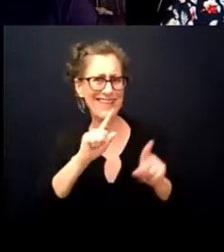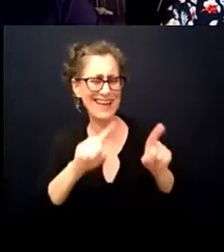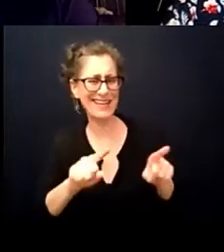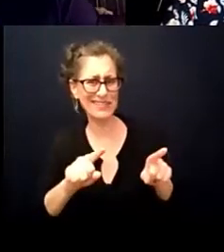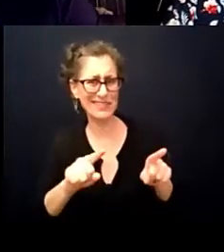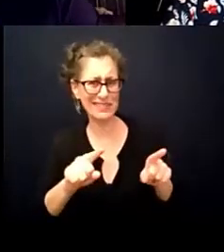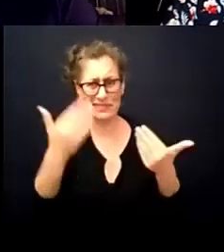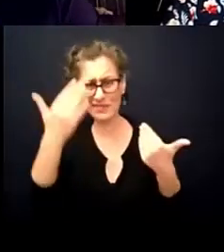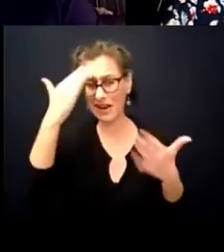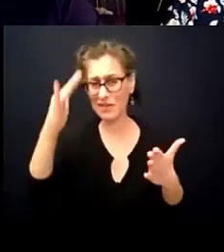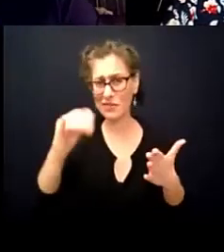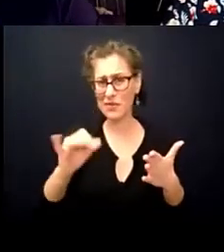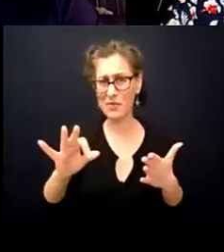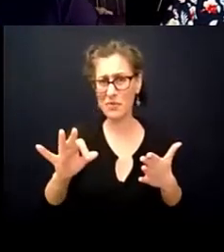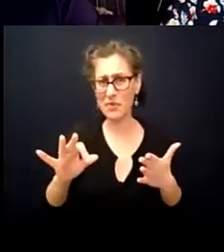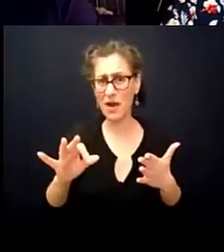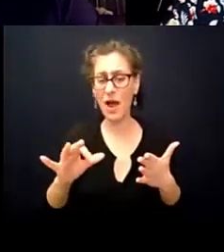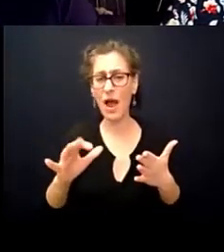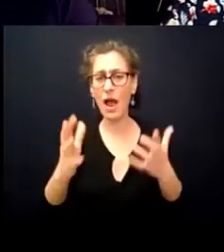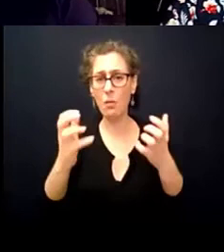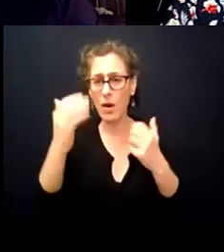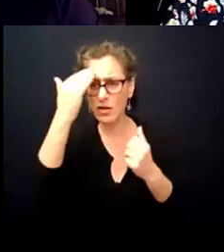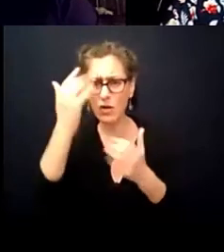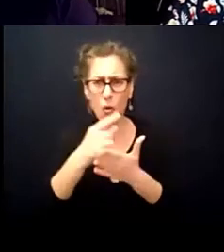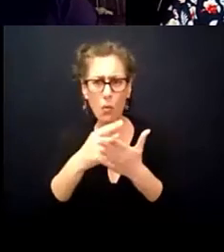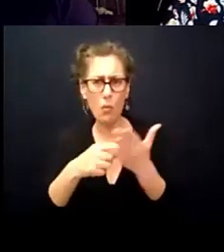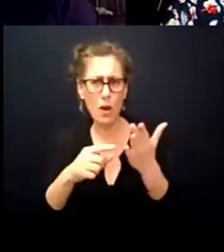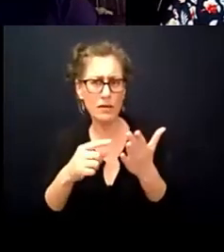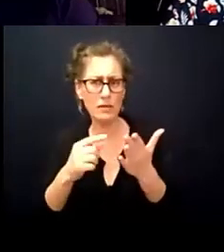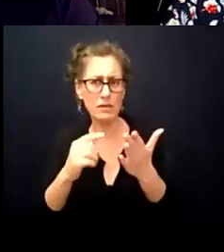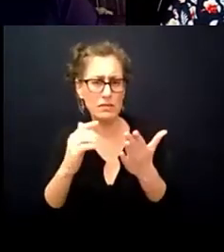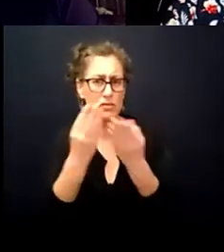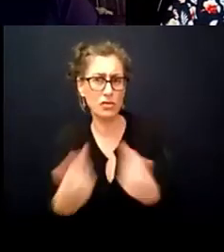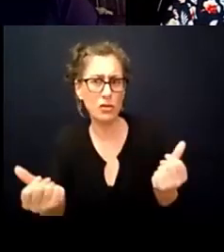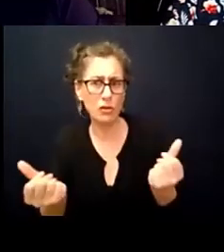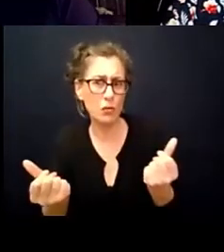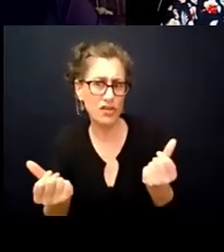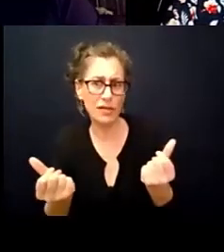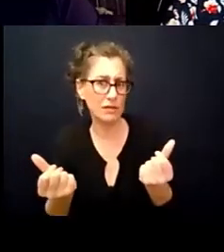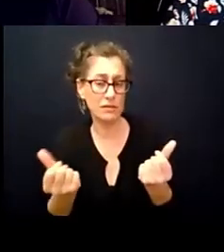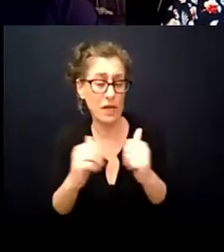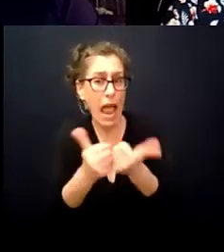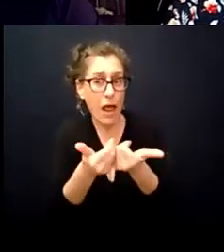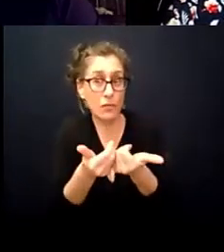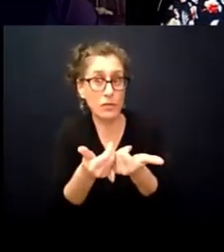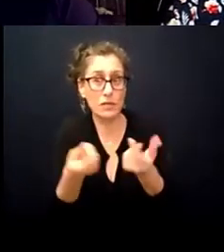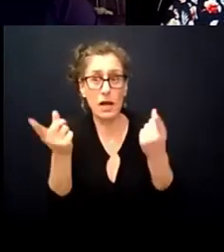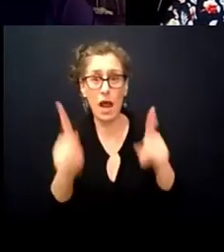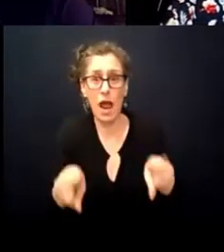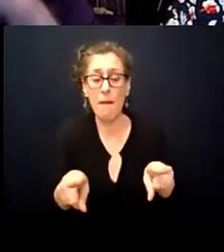is an answer really, like one, but what would be the answer to that? Like, I guess, how does that happen